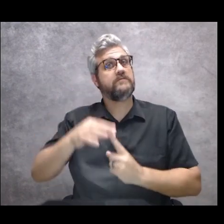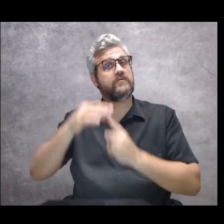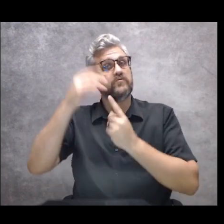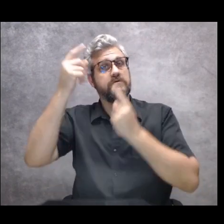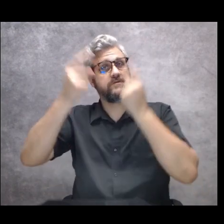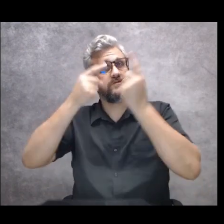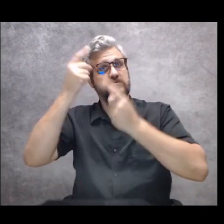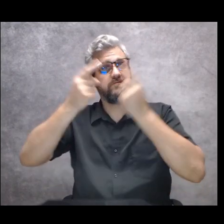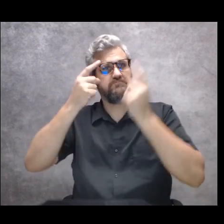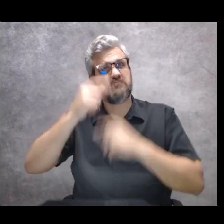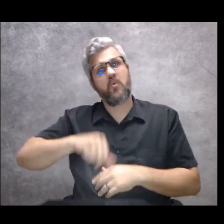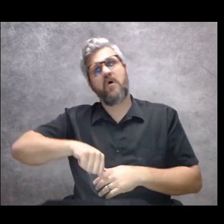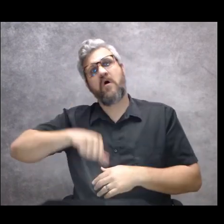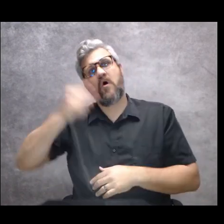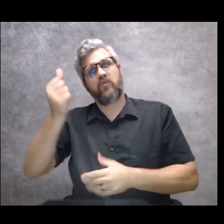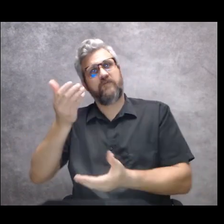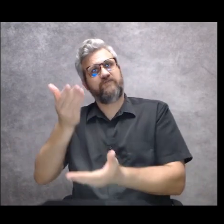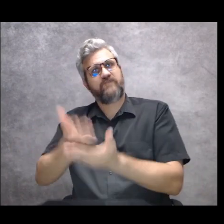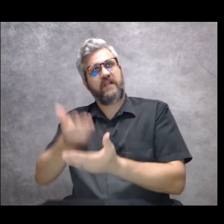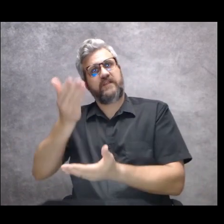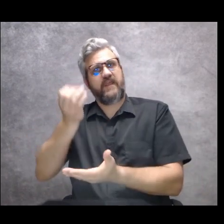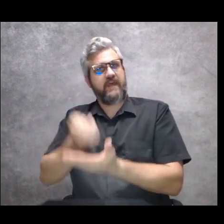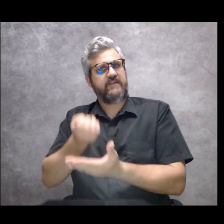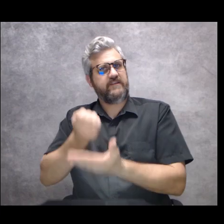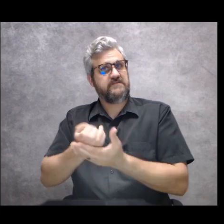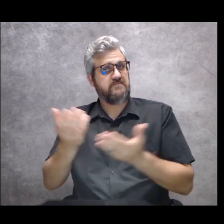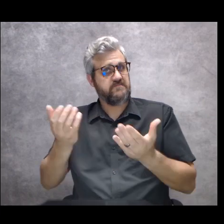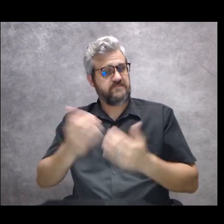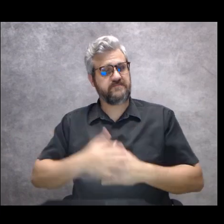valid evidence for the student.